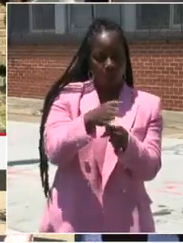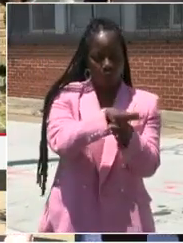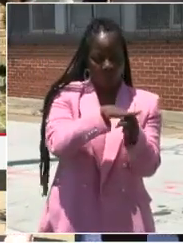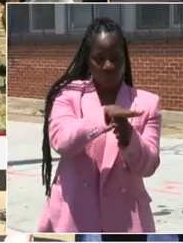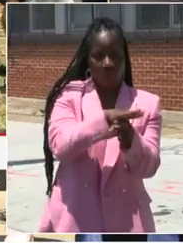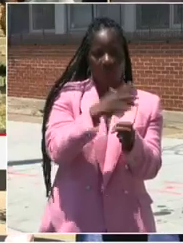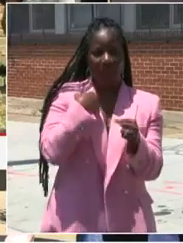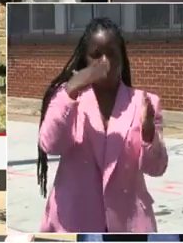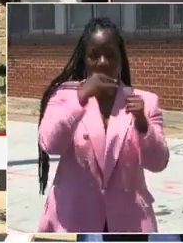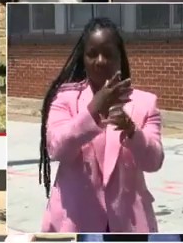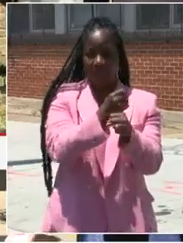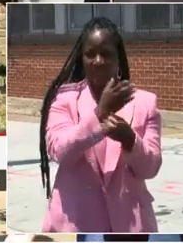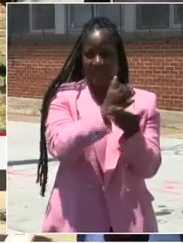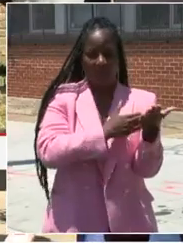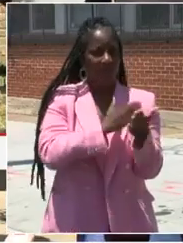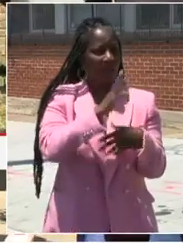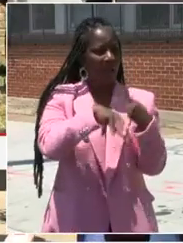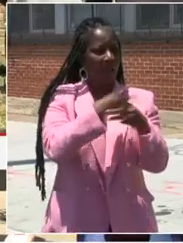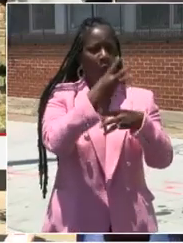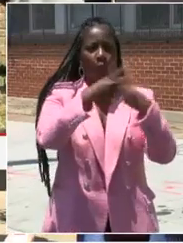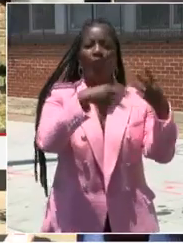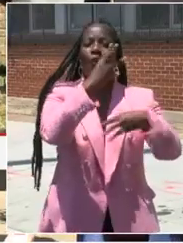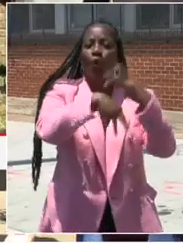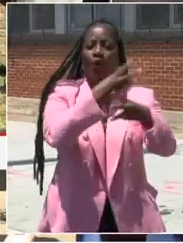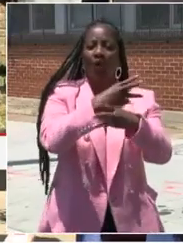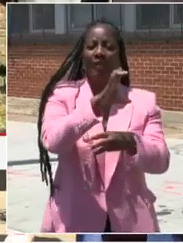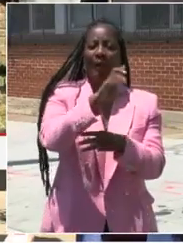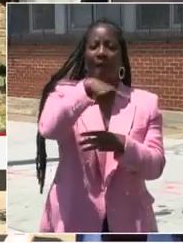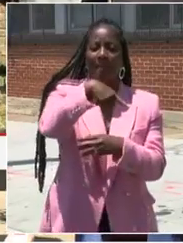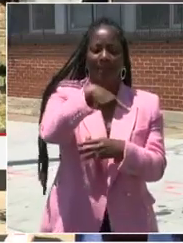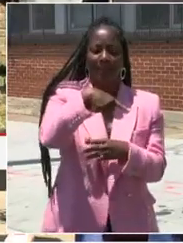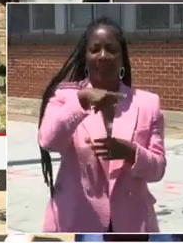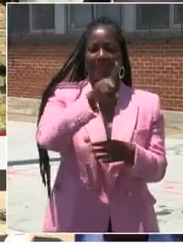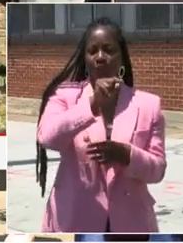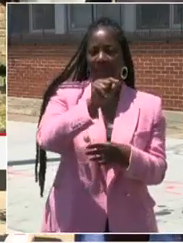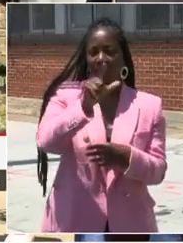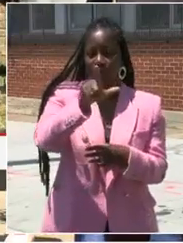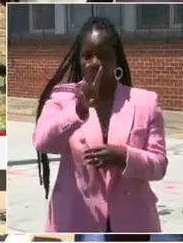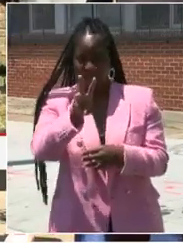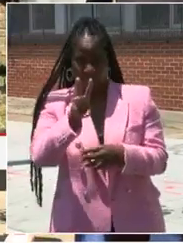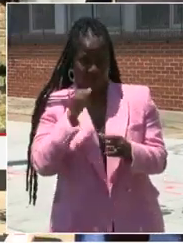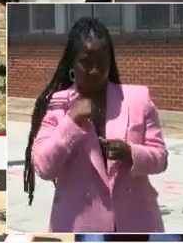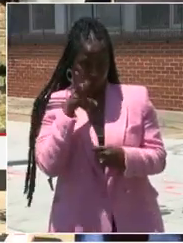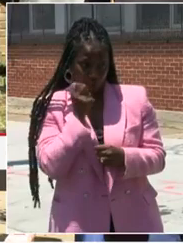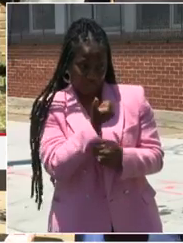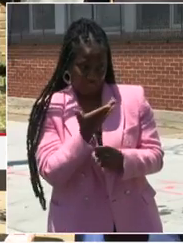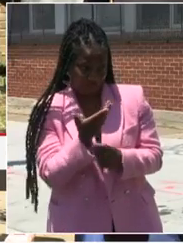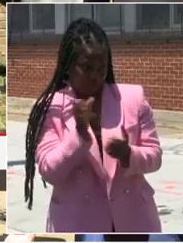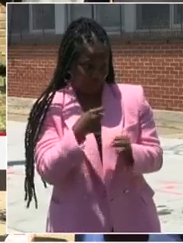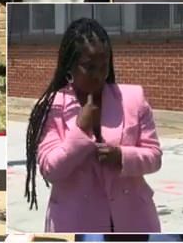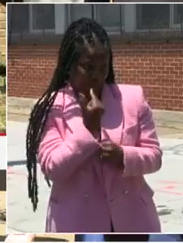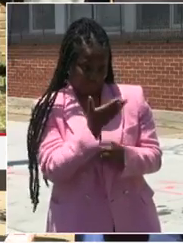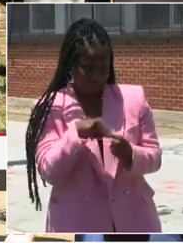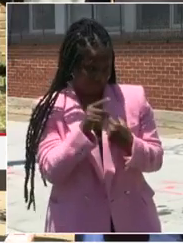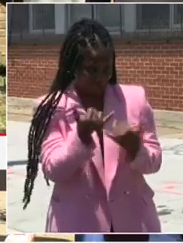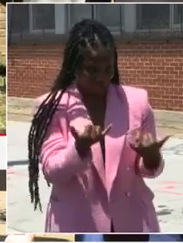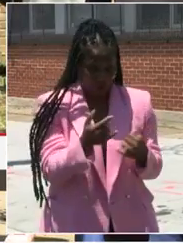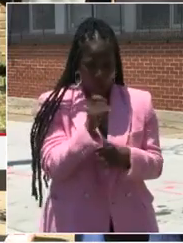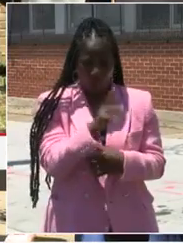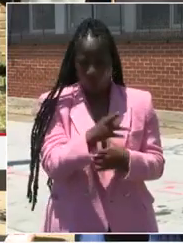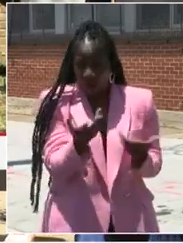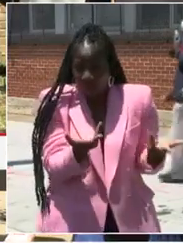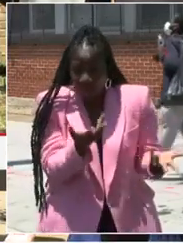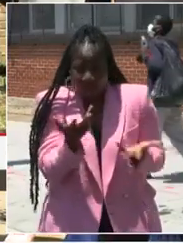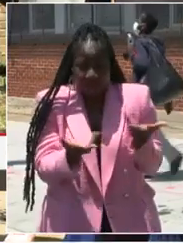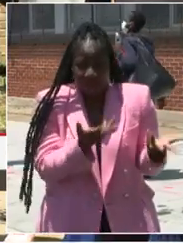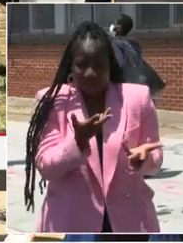get some part of the World Cup in 2026. Have you heard anything on that front? And can you say anything about that now? And